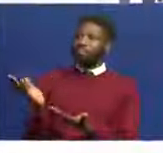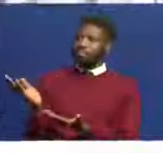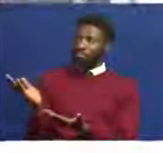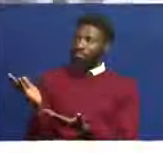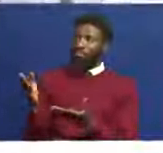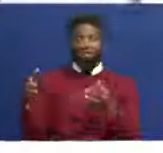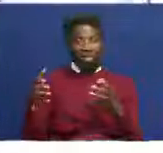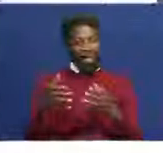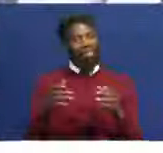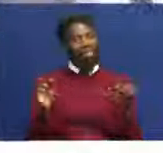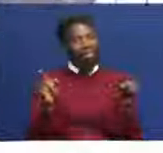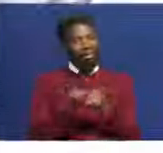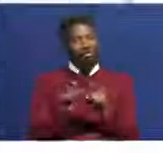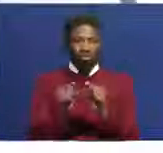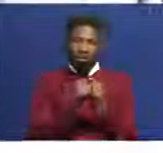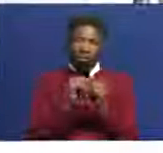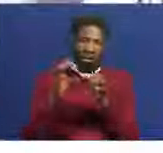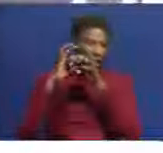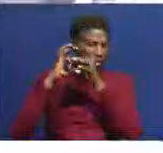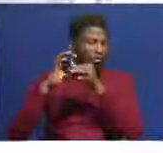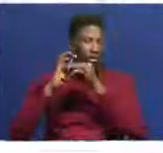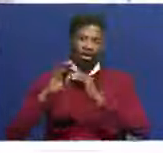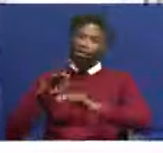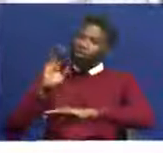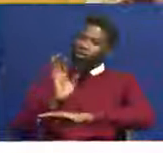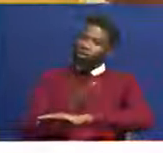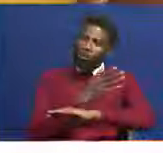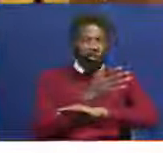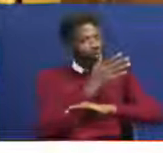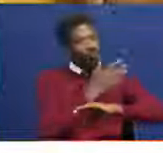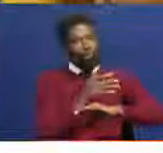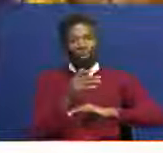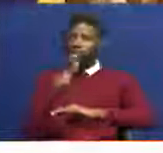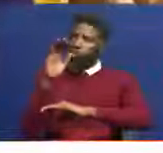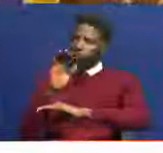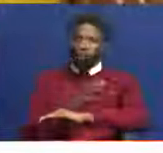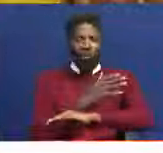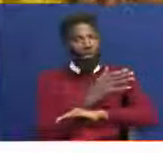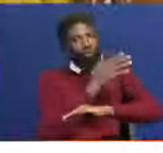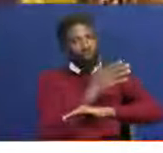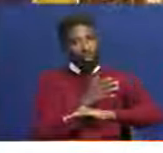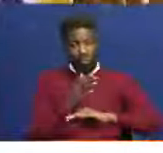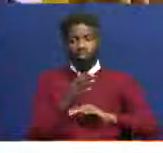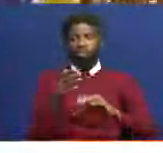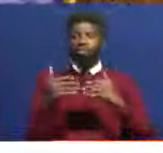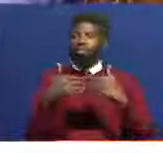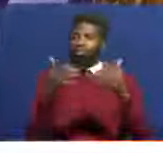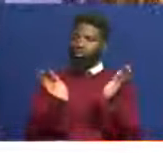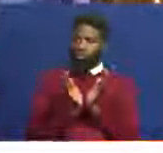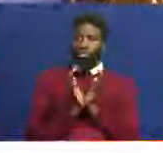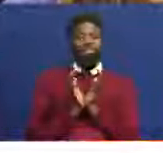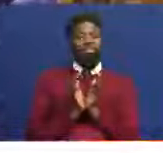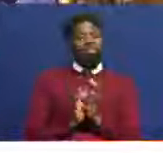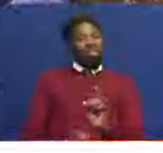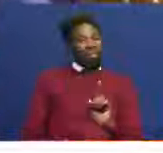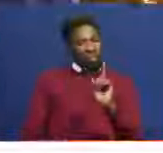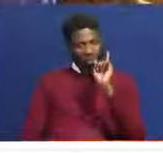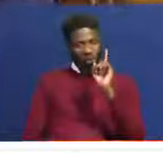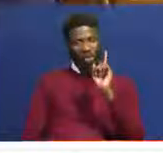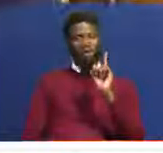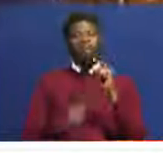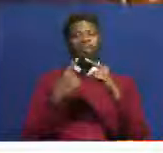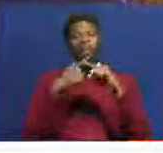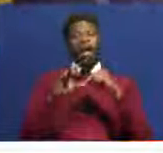They enjoy each other's cultural songs shared between the community, separated by borders but united in a common call for